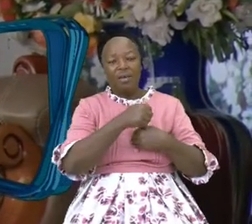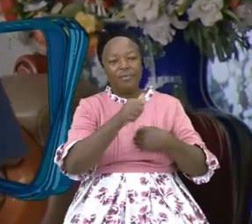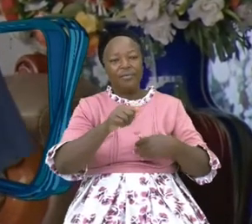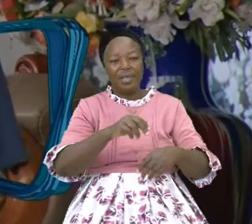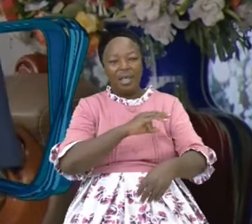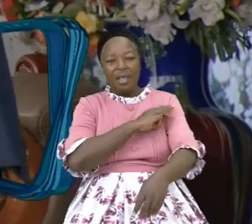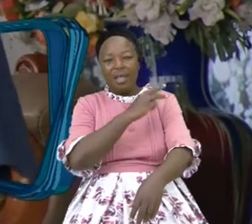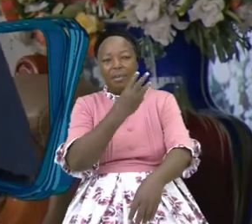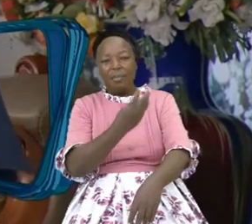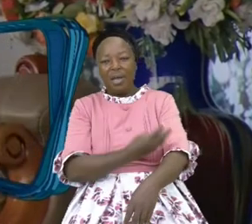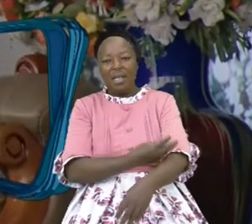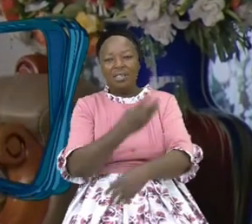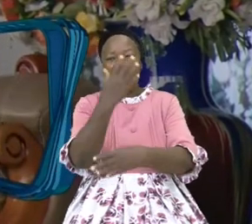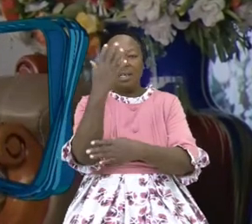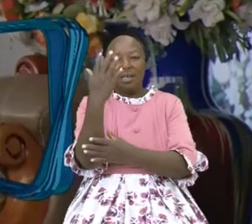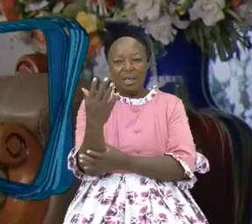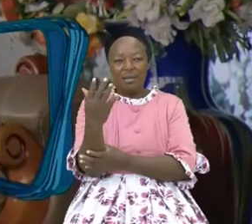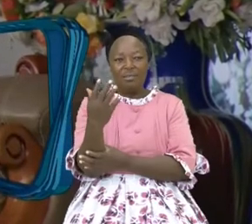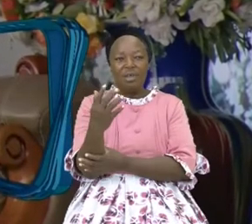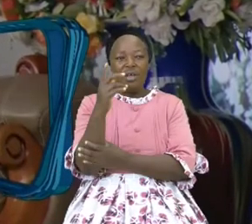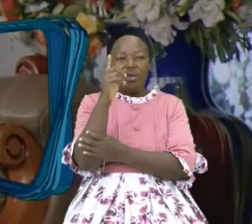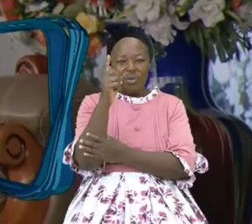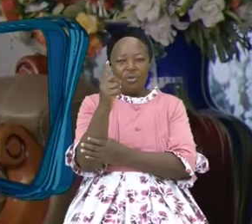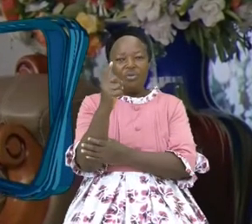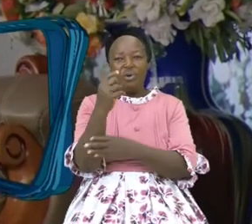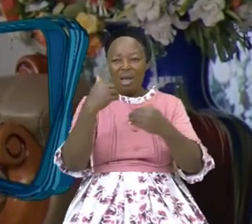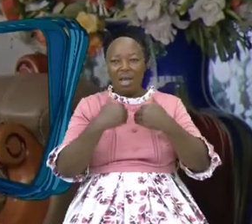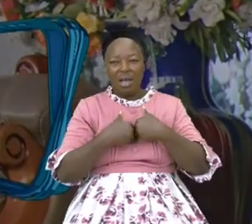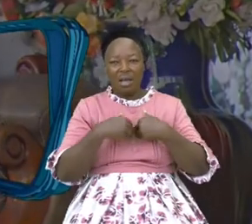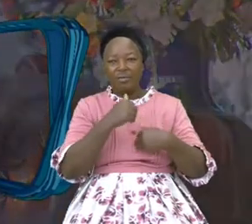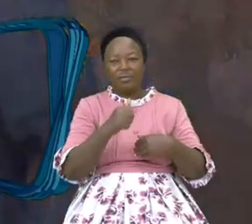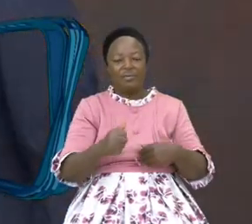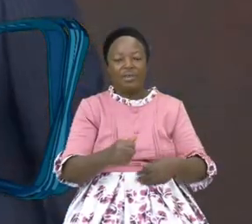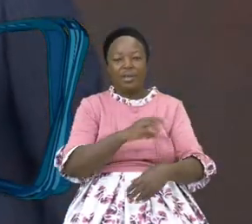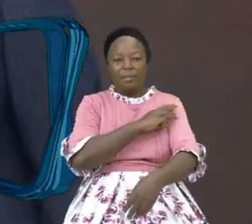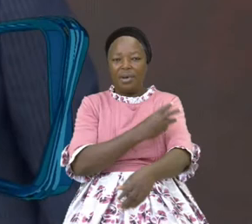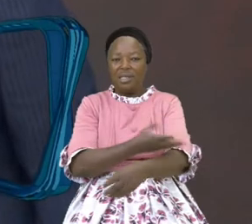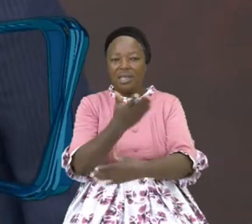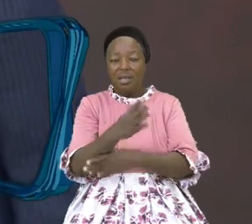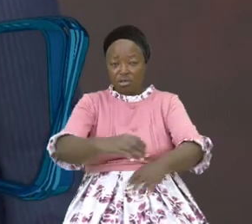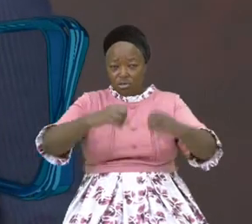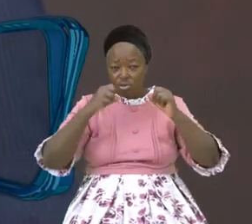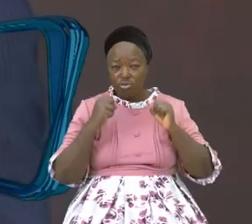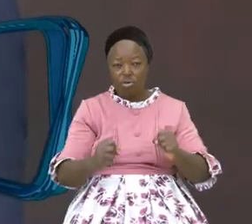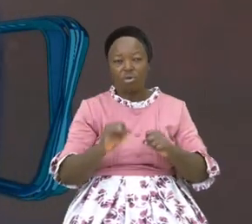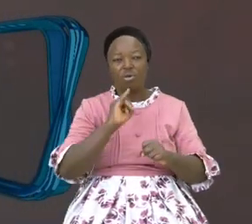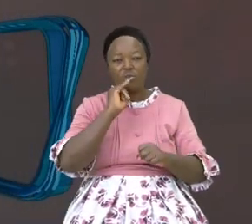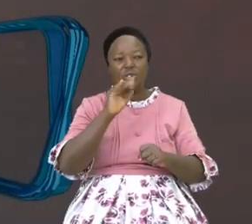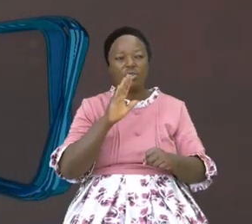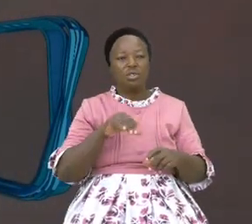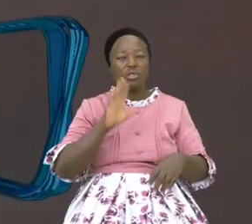hast a mighty arm. Strong is thy hand, and high is